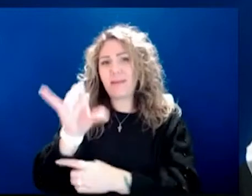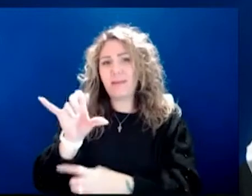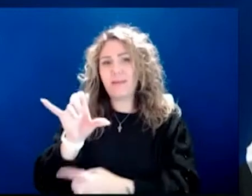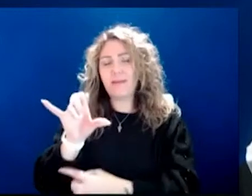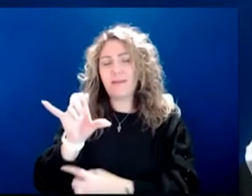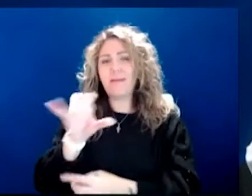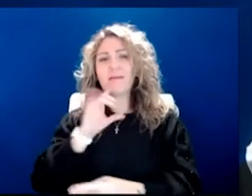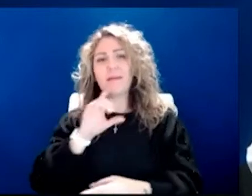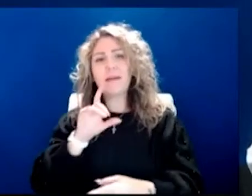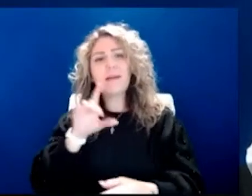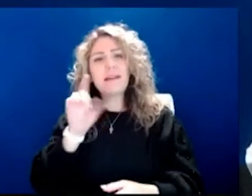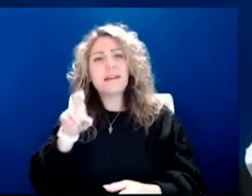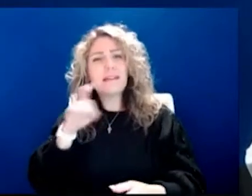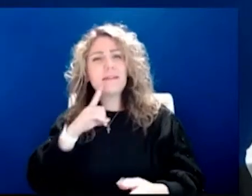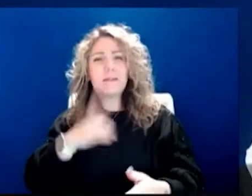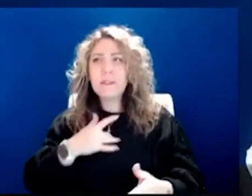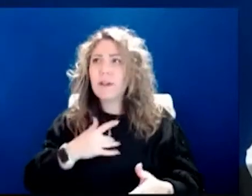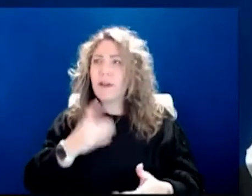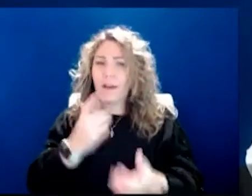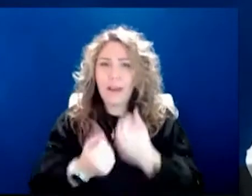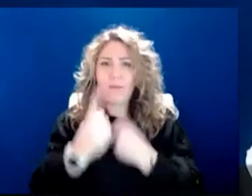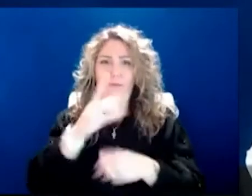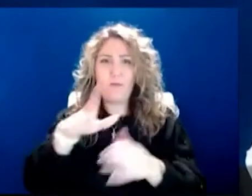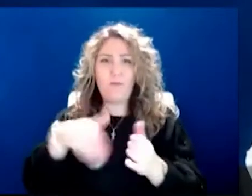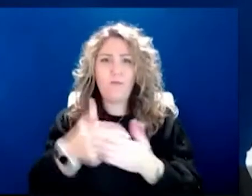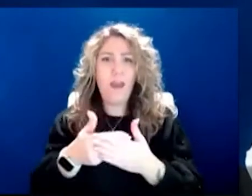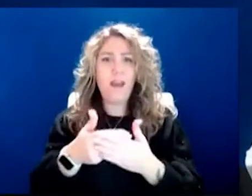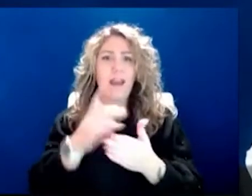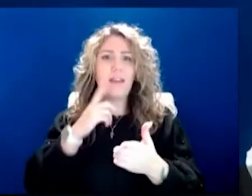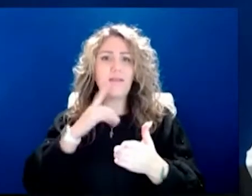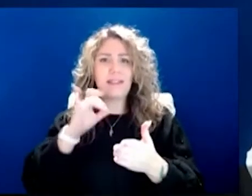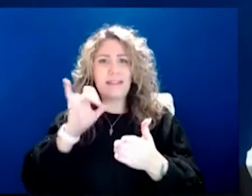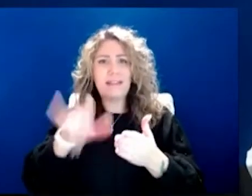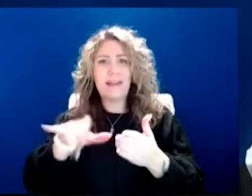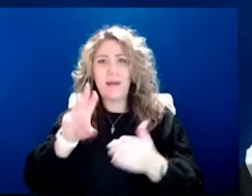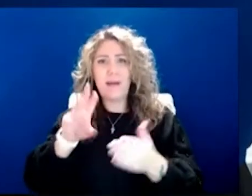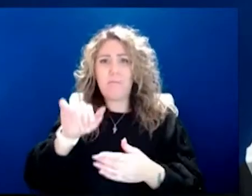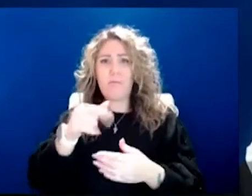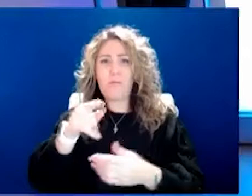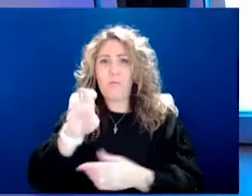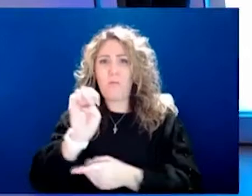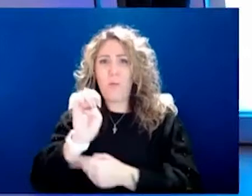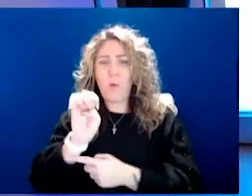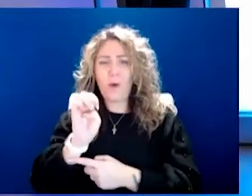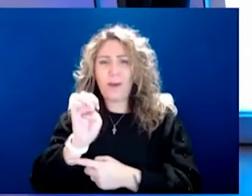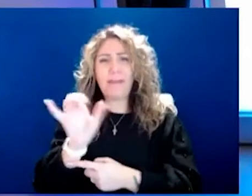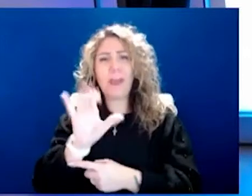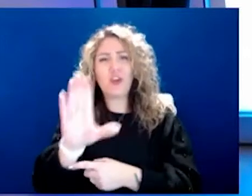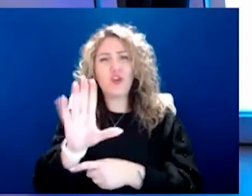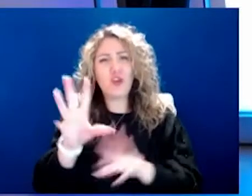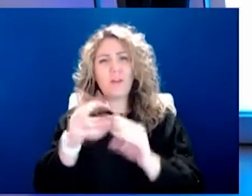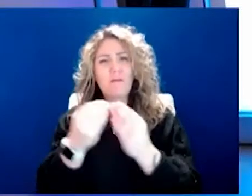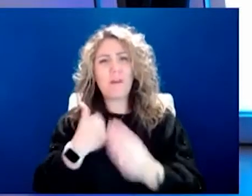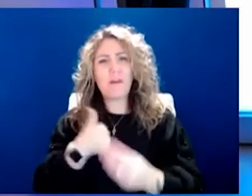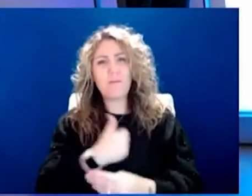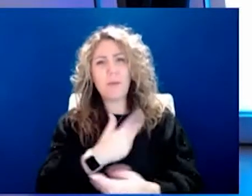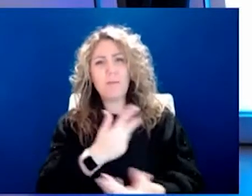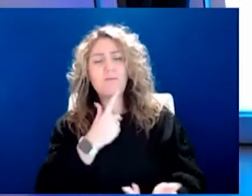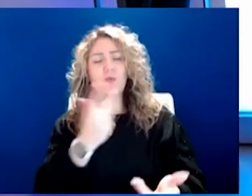like everybody that comes to the morgue is your relative and treat them as such. Talk about some of those experiences and what it's been